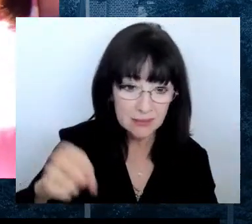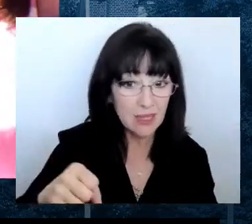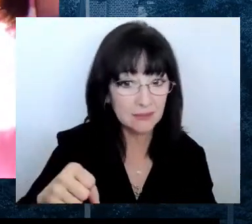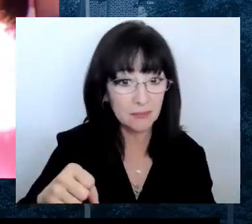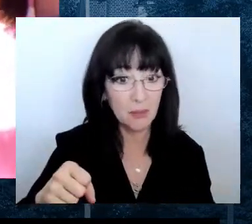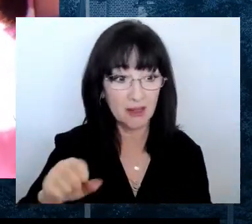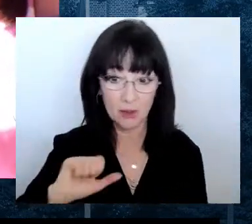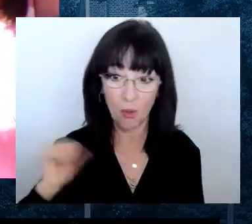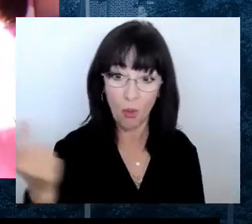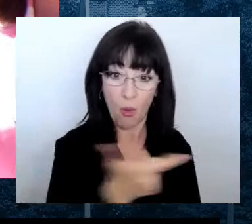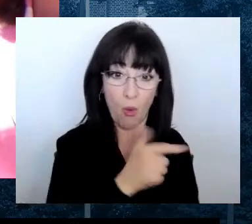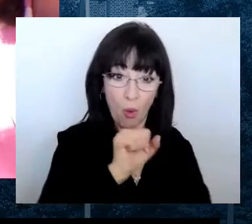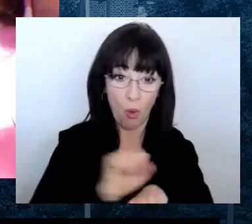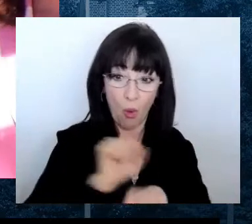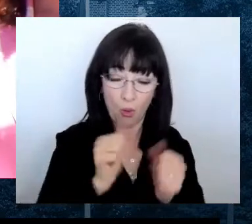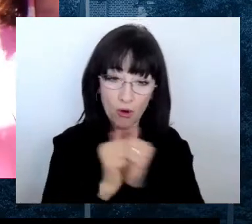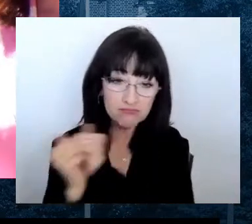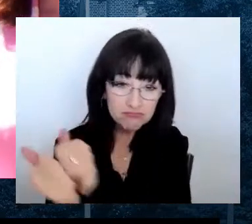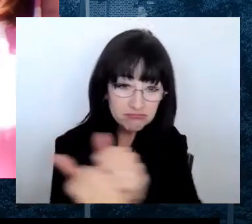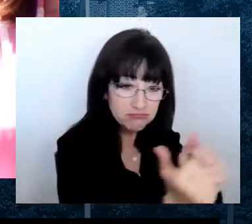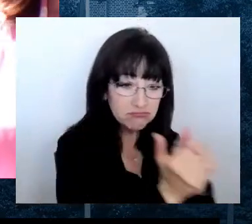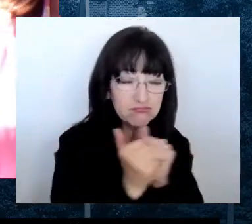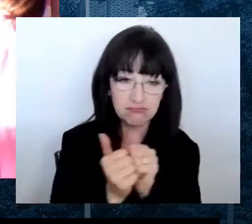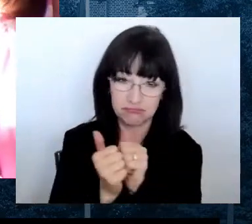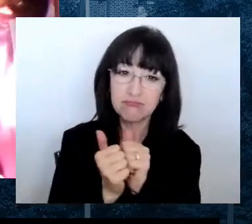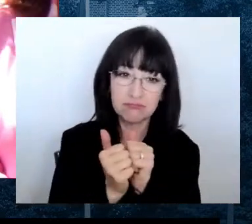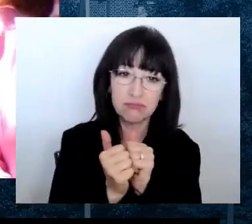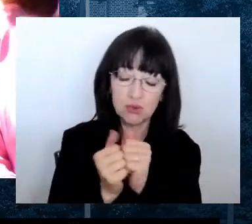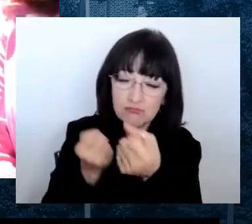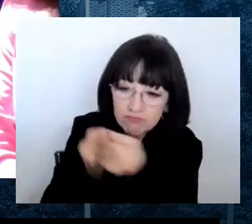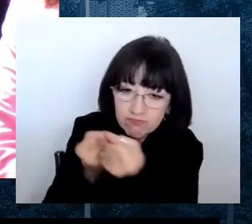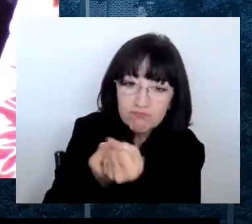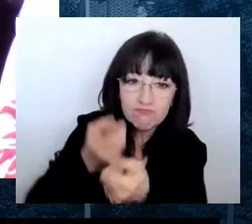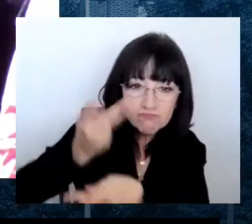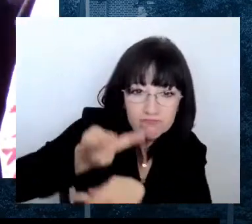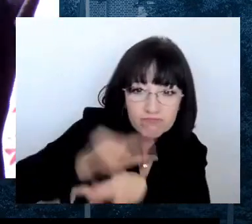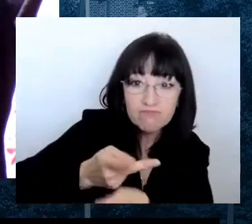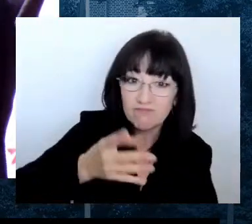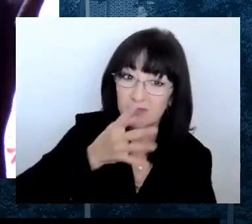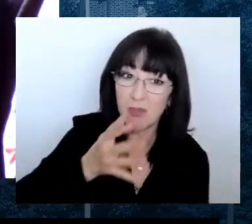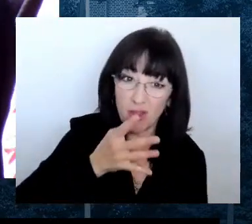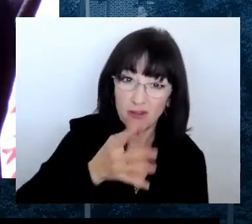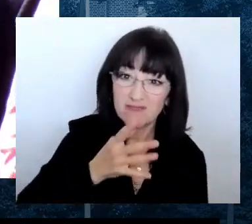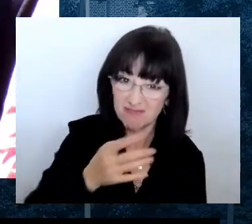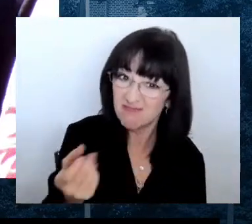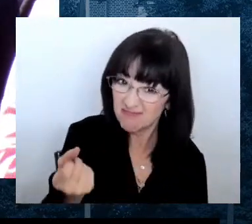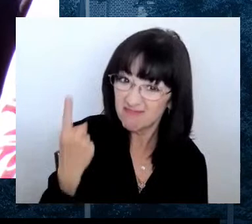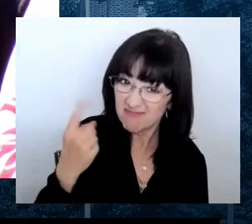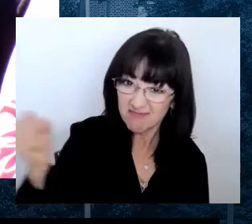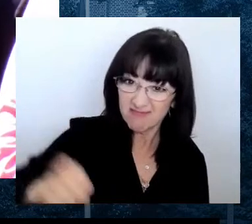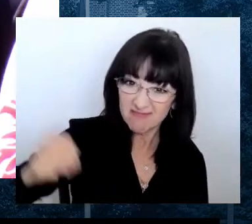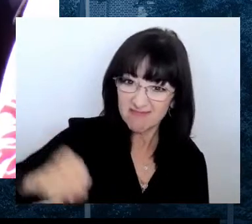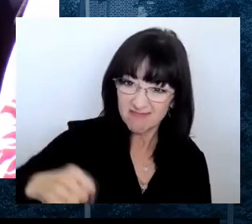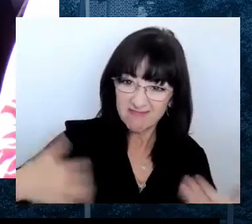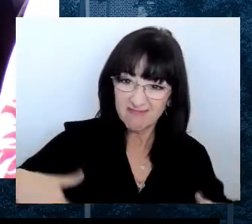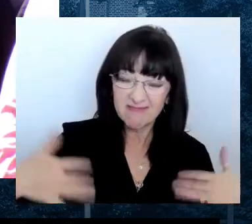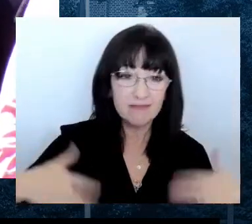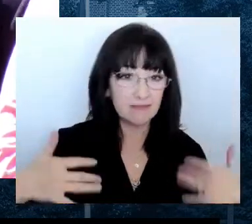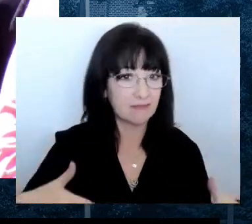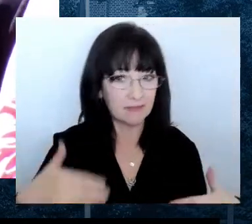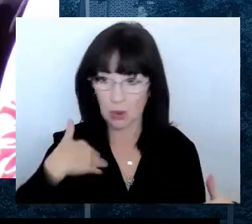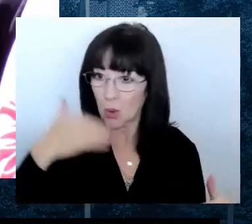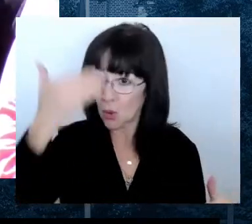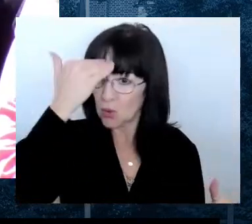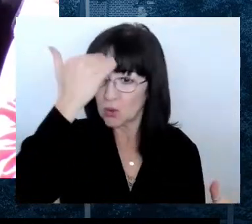she gets what she needs. And that's why this bill is going to be so important for people who are doing it on their